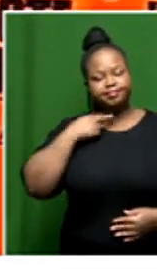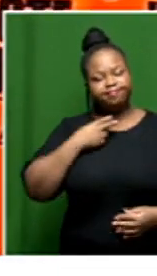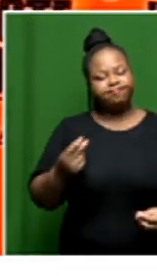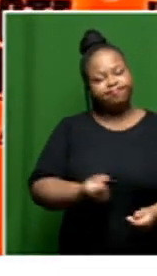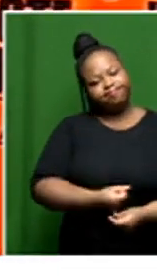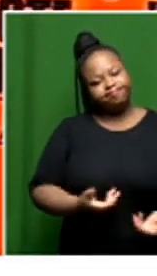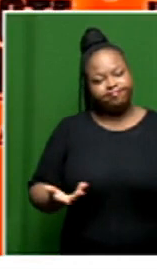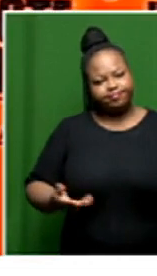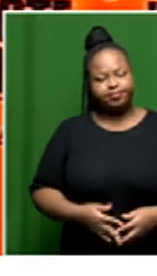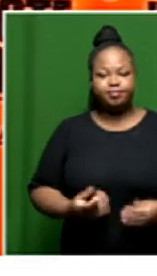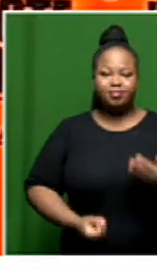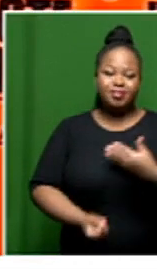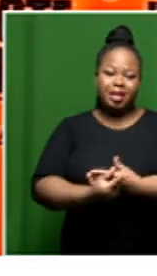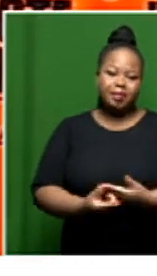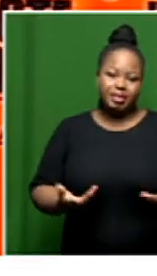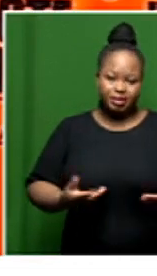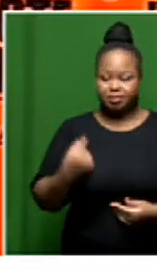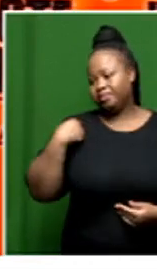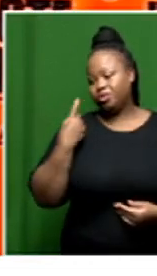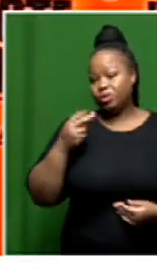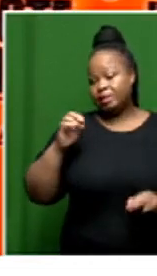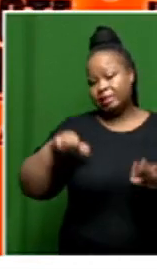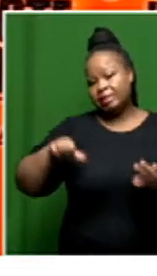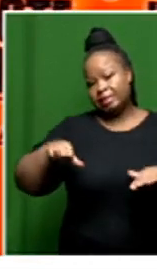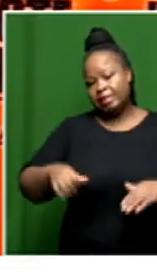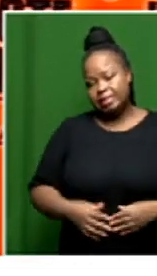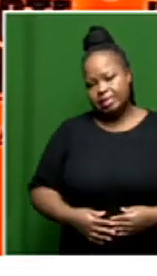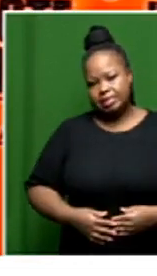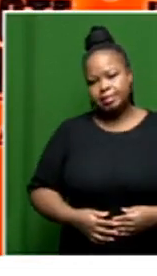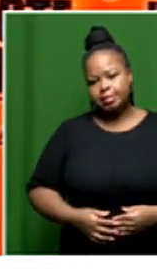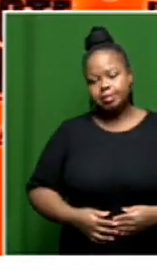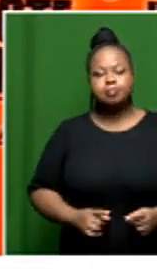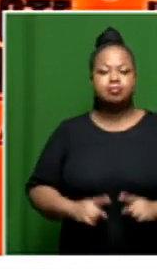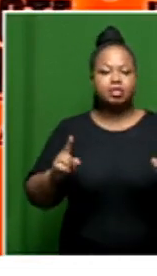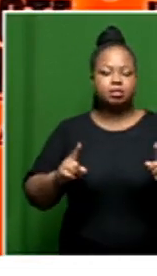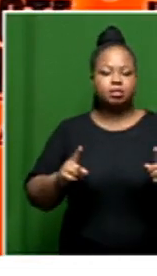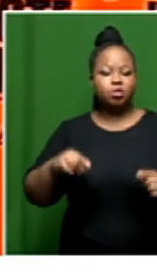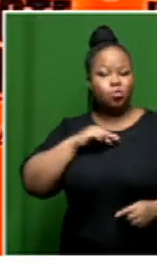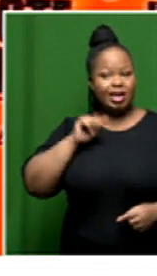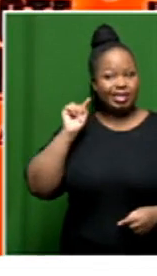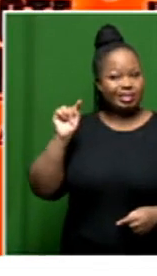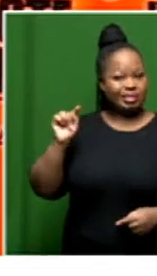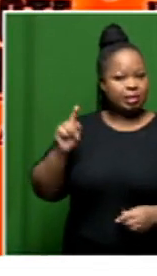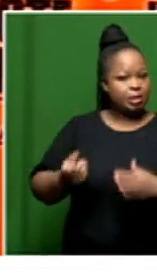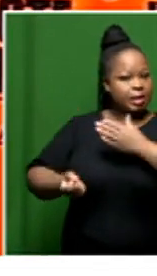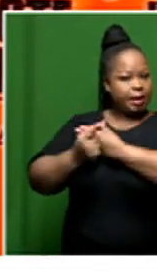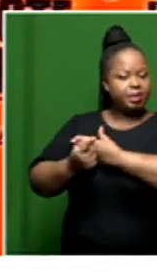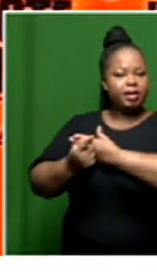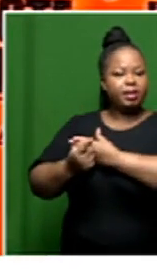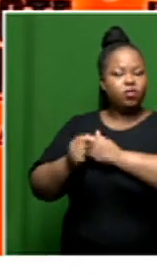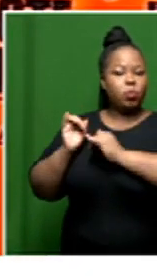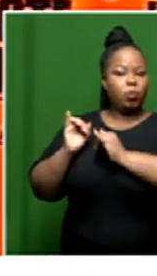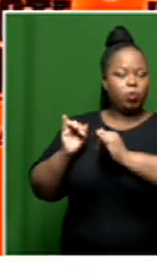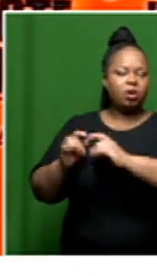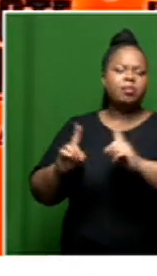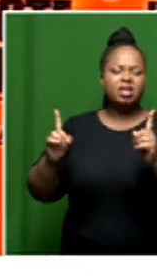unfortunate event that happened in 2016, but because of that event, we have been